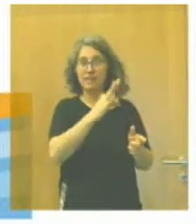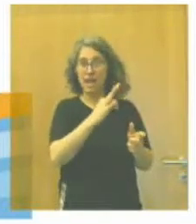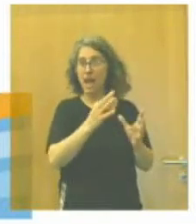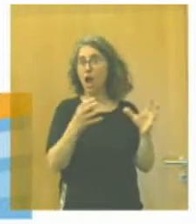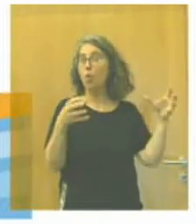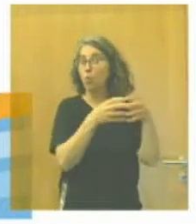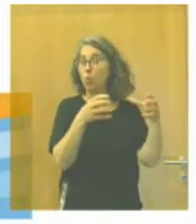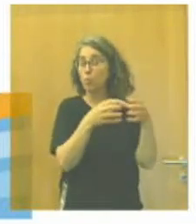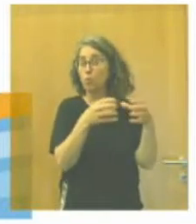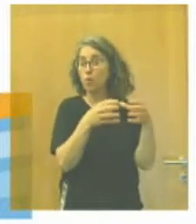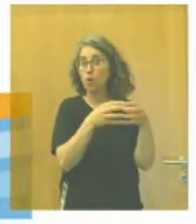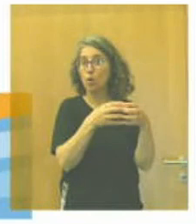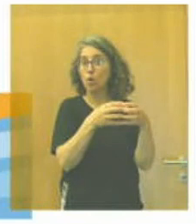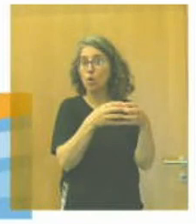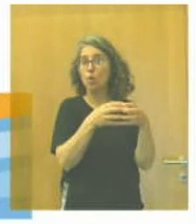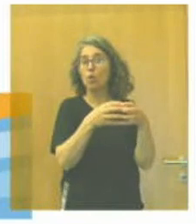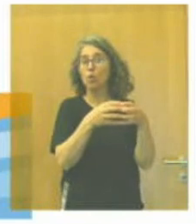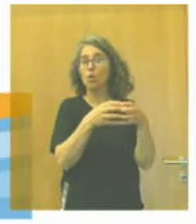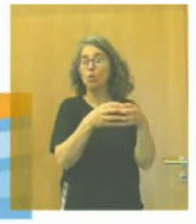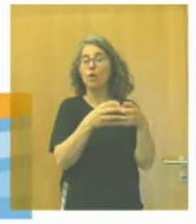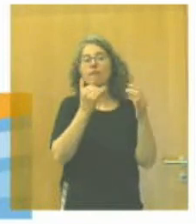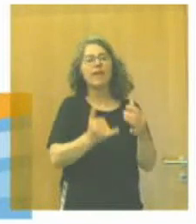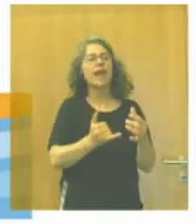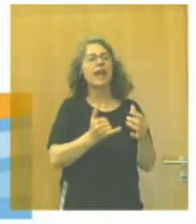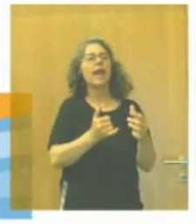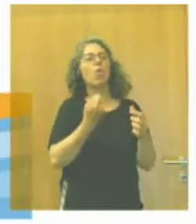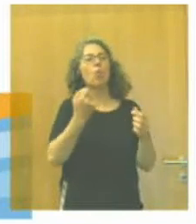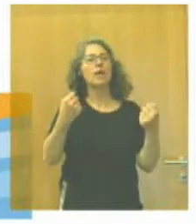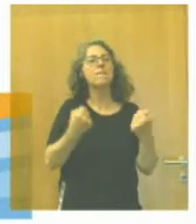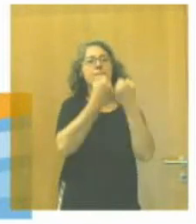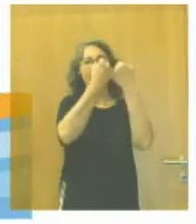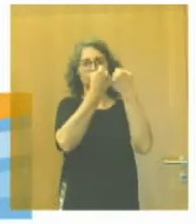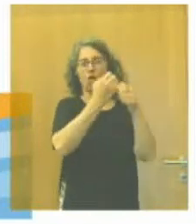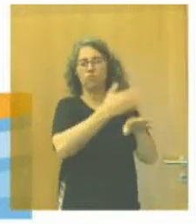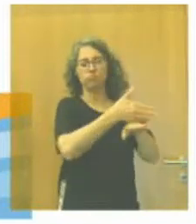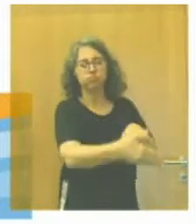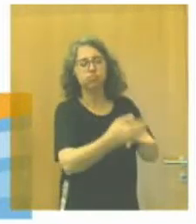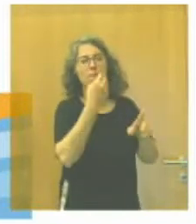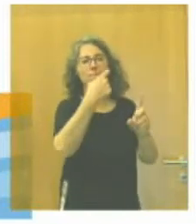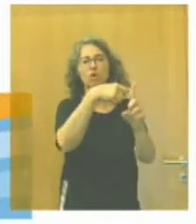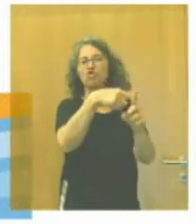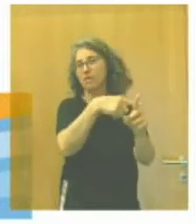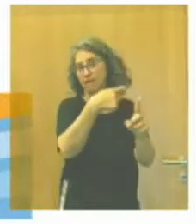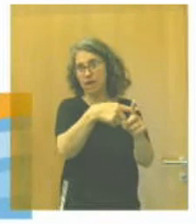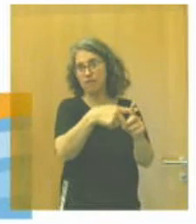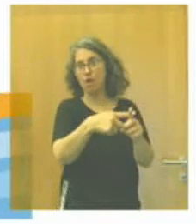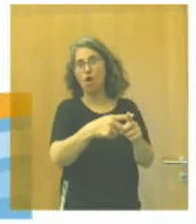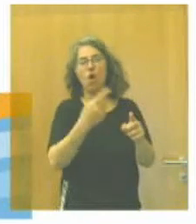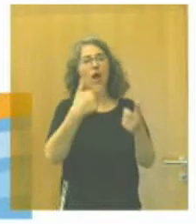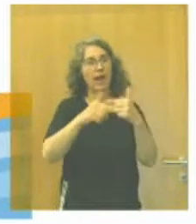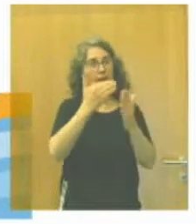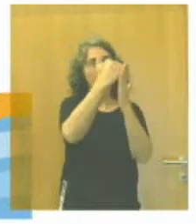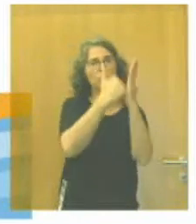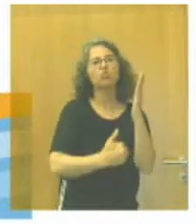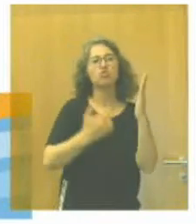is that it has a very beneficial impact on suicidality as well. So there is a lower suicide rate